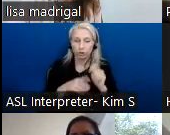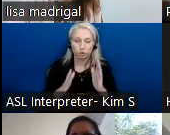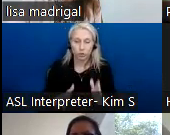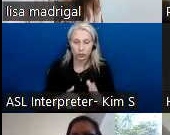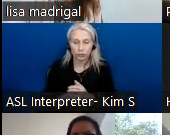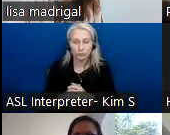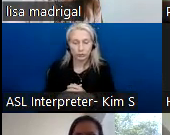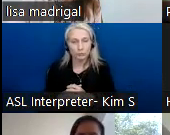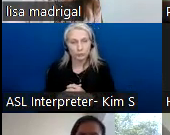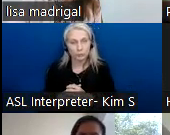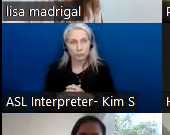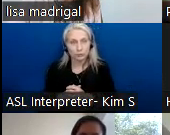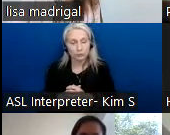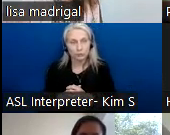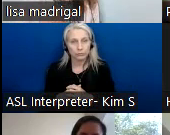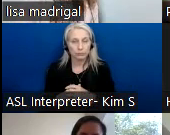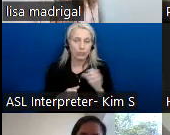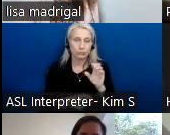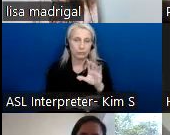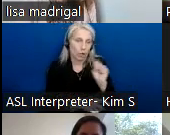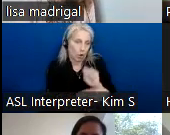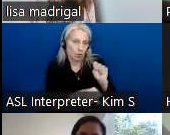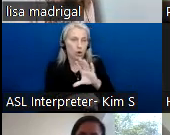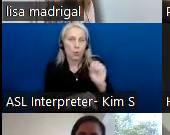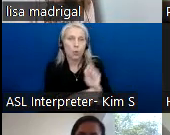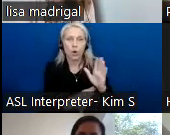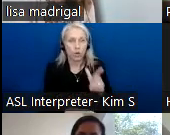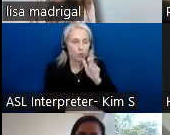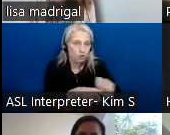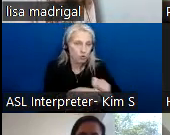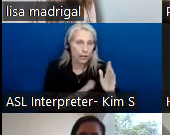or colleagues of trainers.